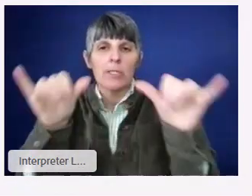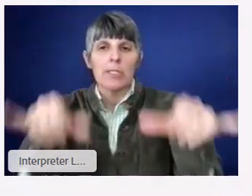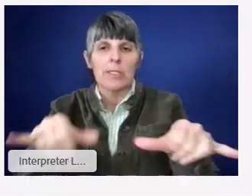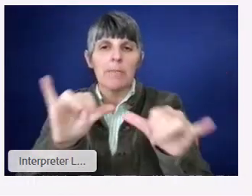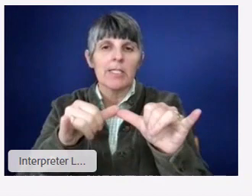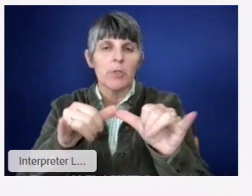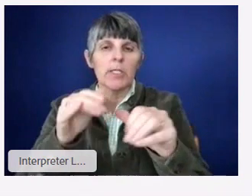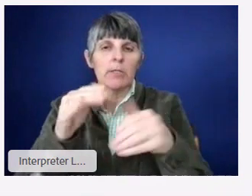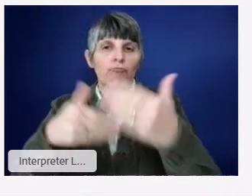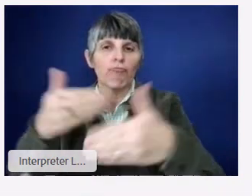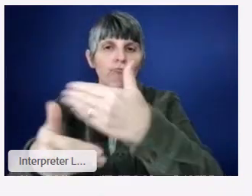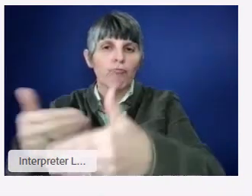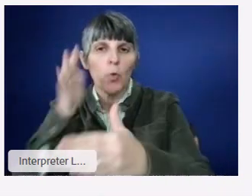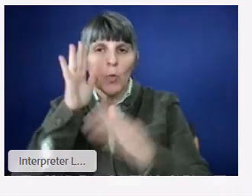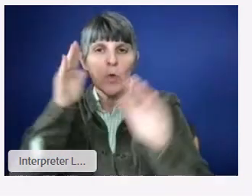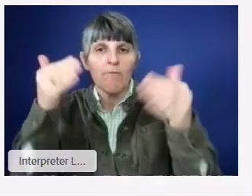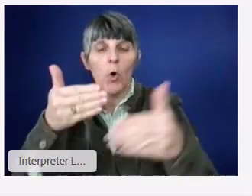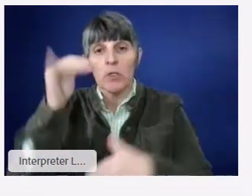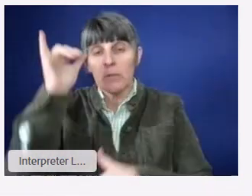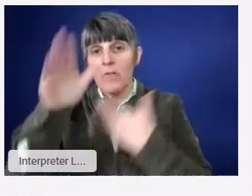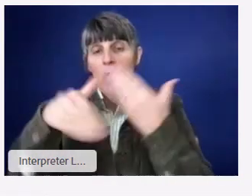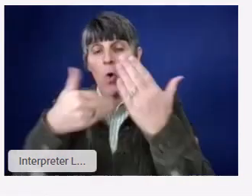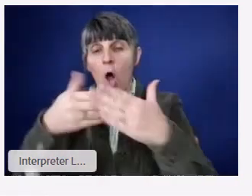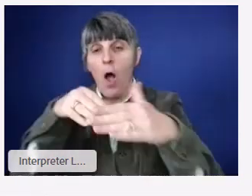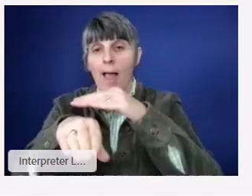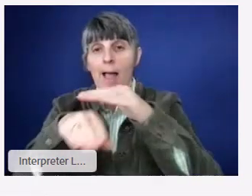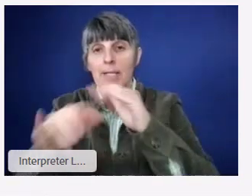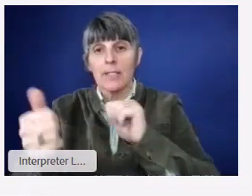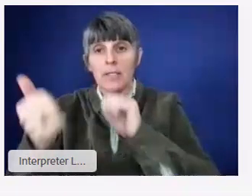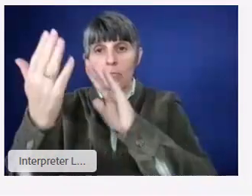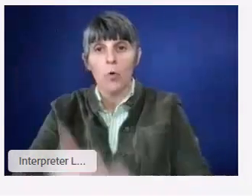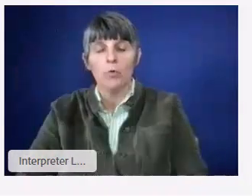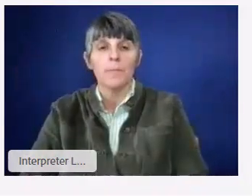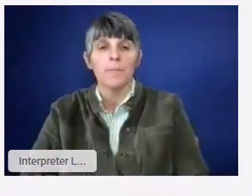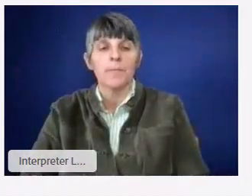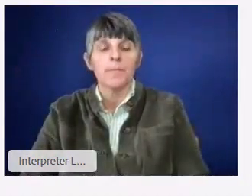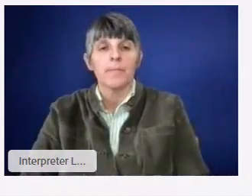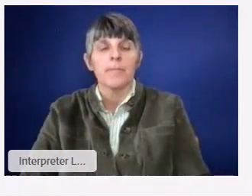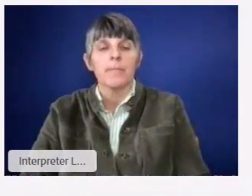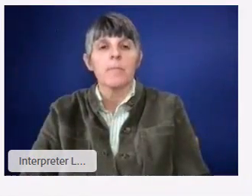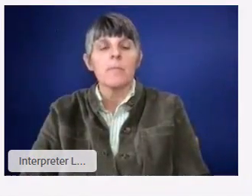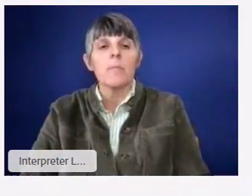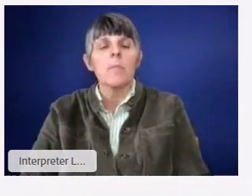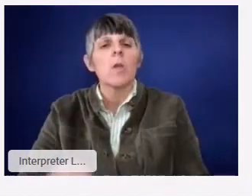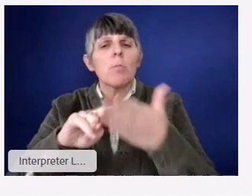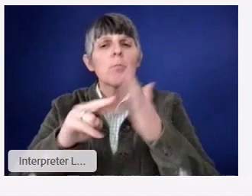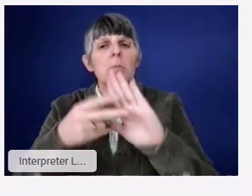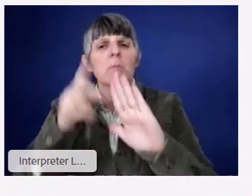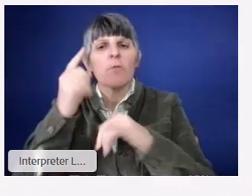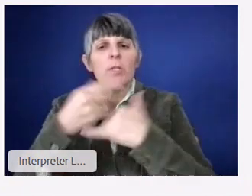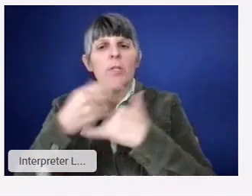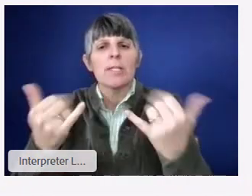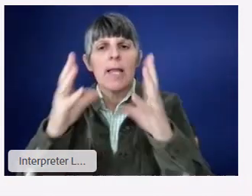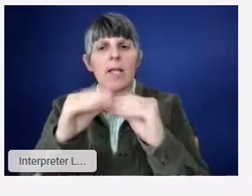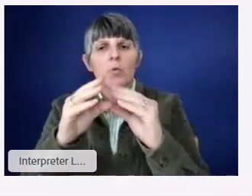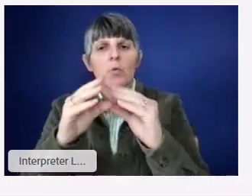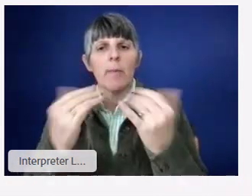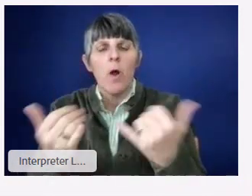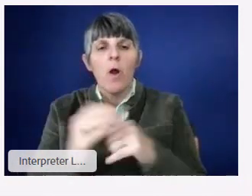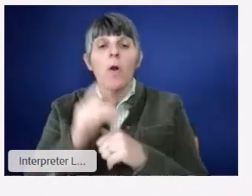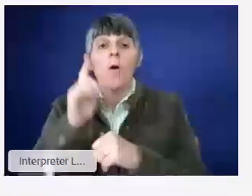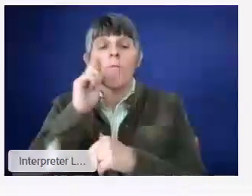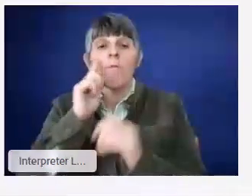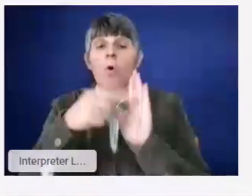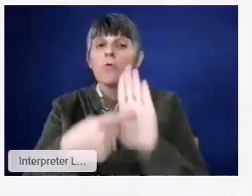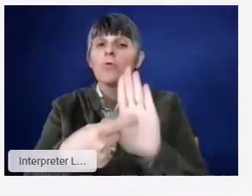on the Buffalo All Access approach. So the purpose of today's webinar is to present how